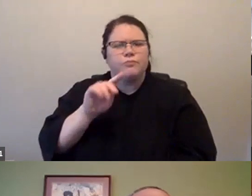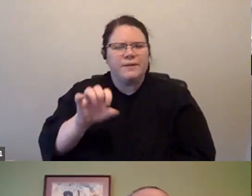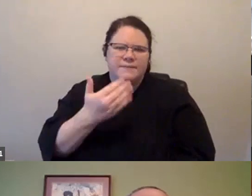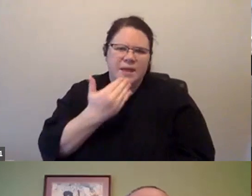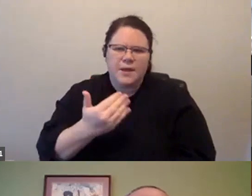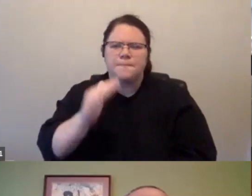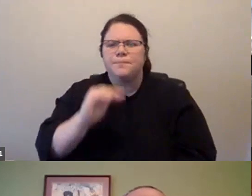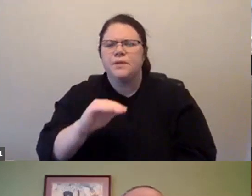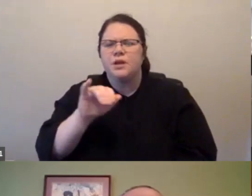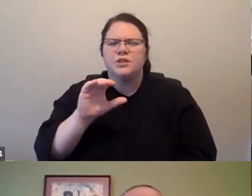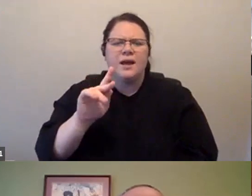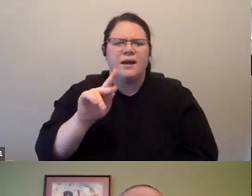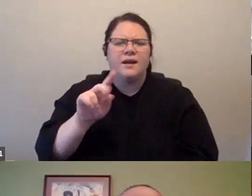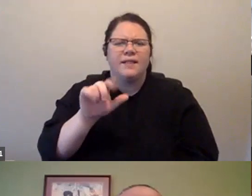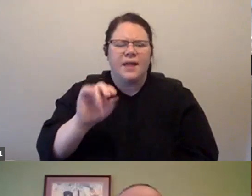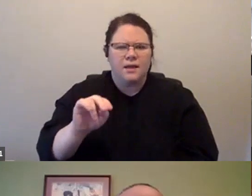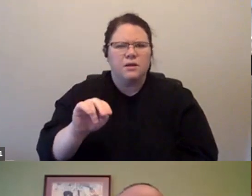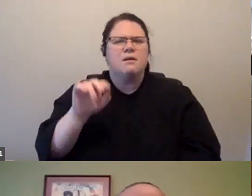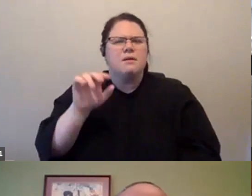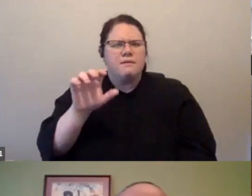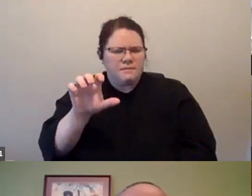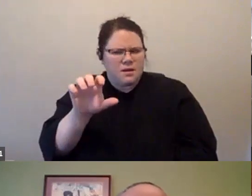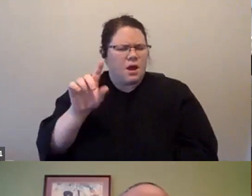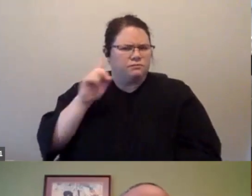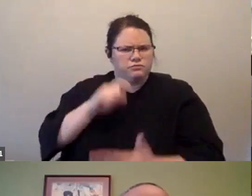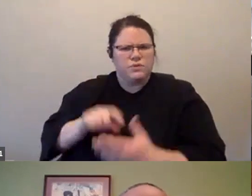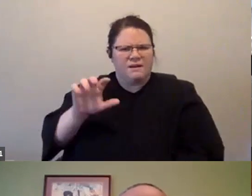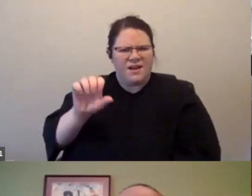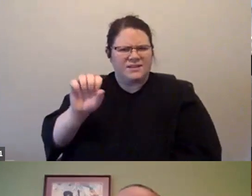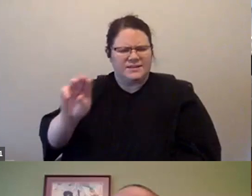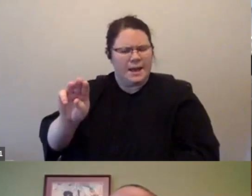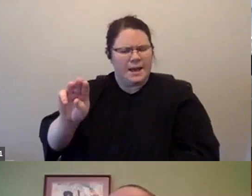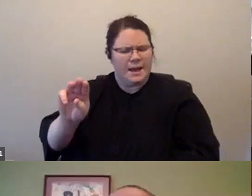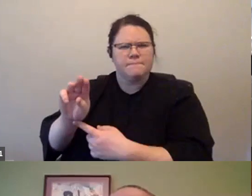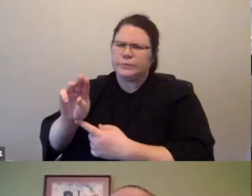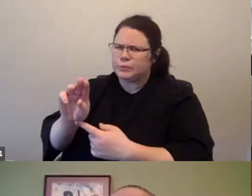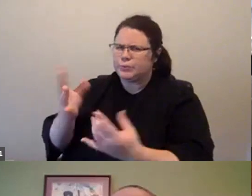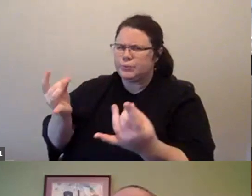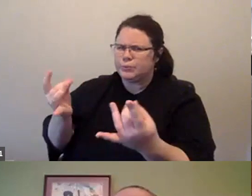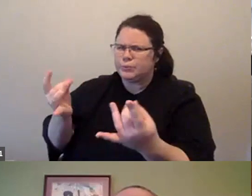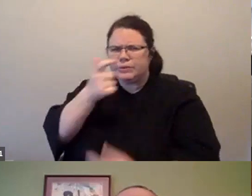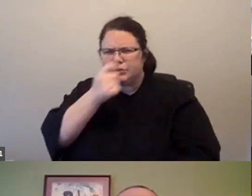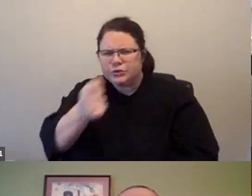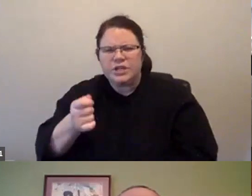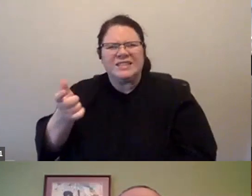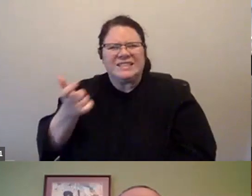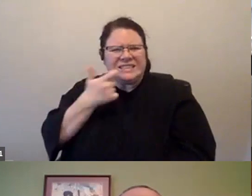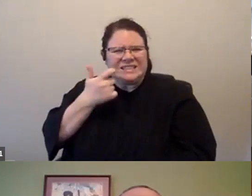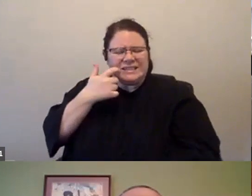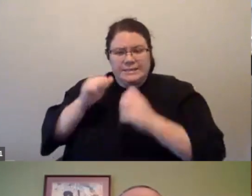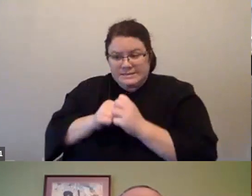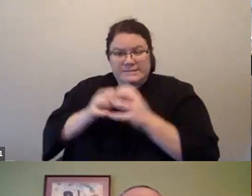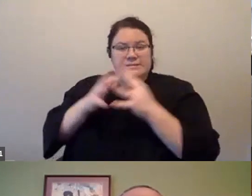Jacqueline, you know, SSM was in a really unusual spot because you had just launched your first